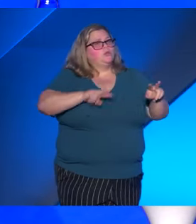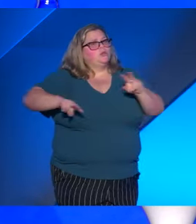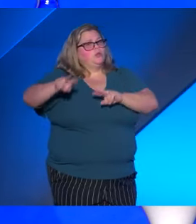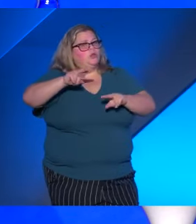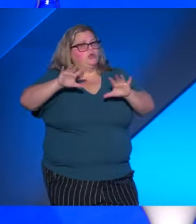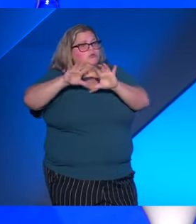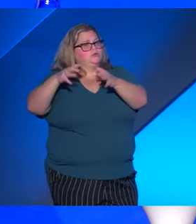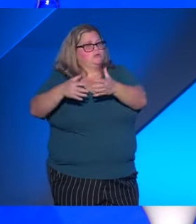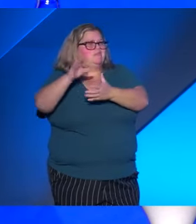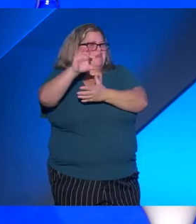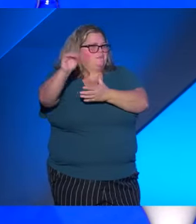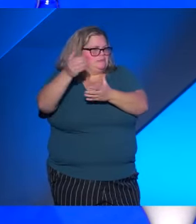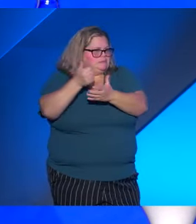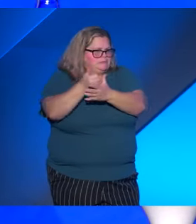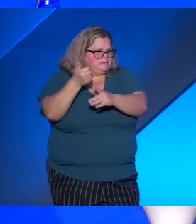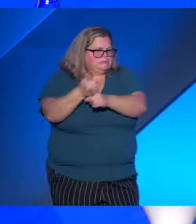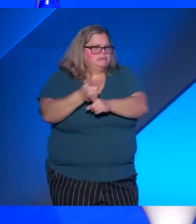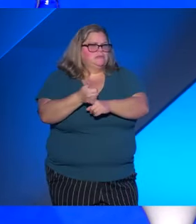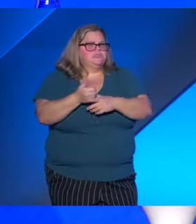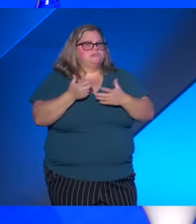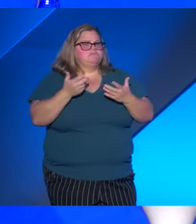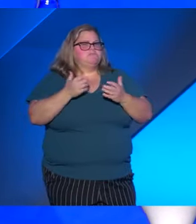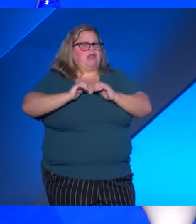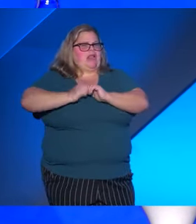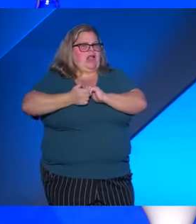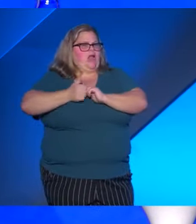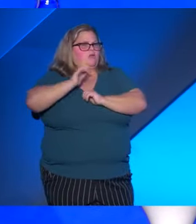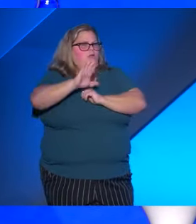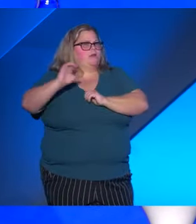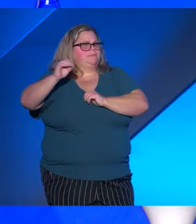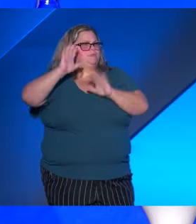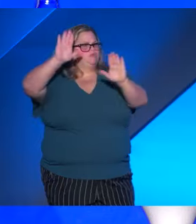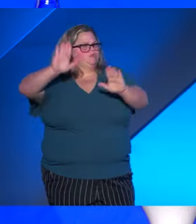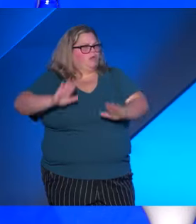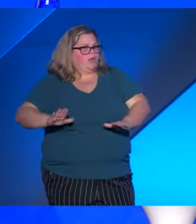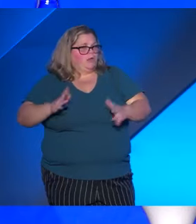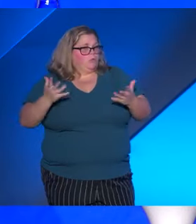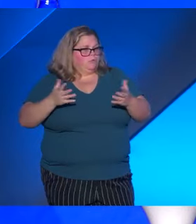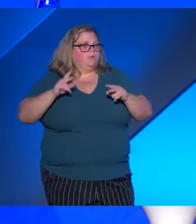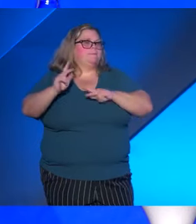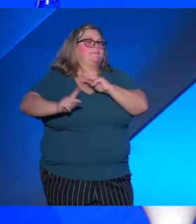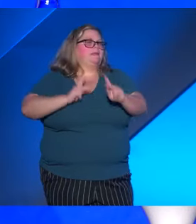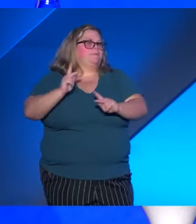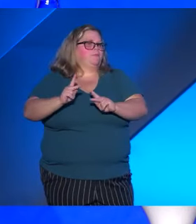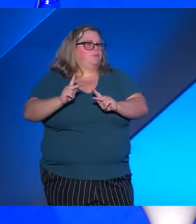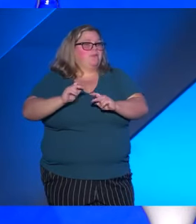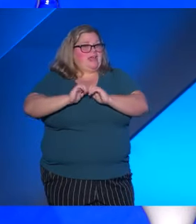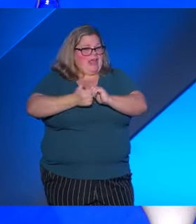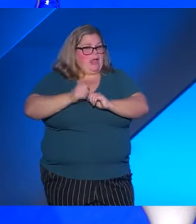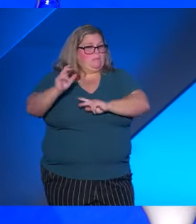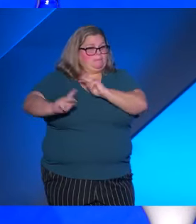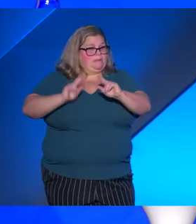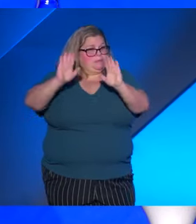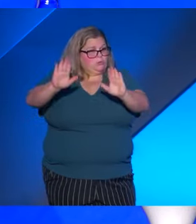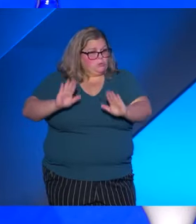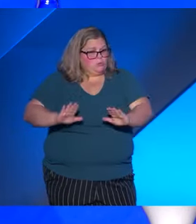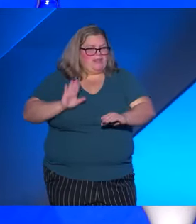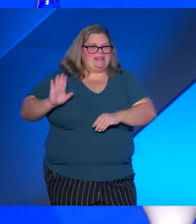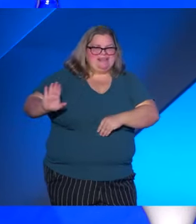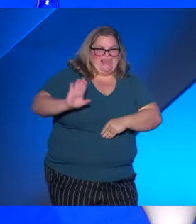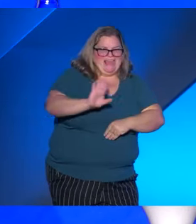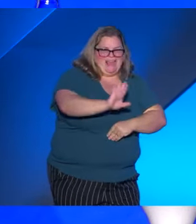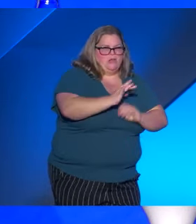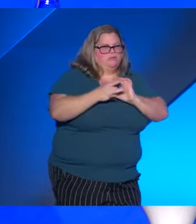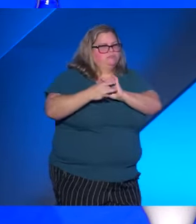organizations, what makes your company great are your people. And what makes your people great are the relationships that they have with